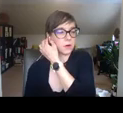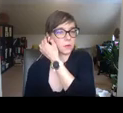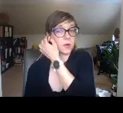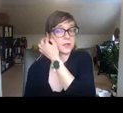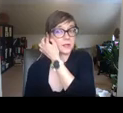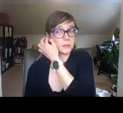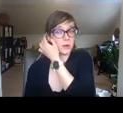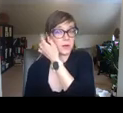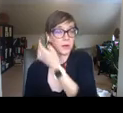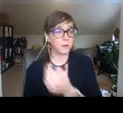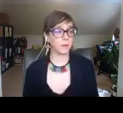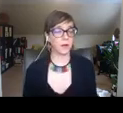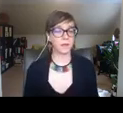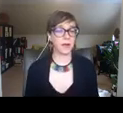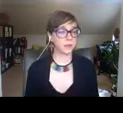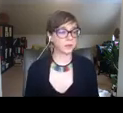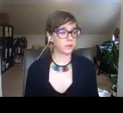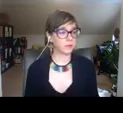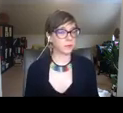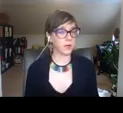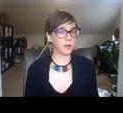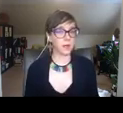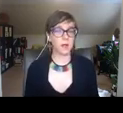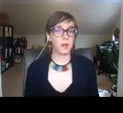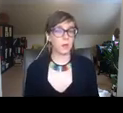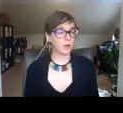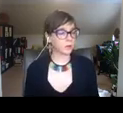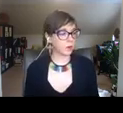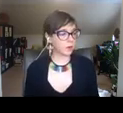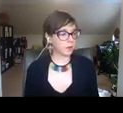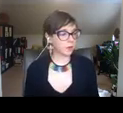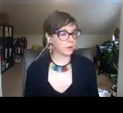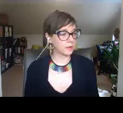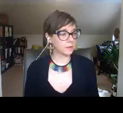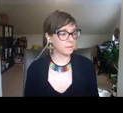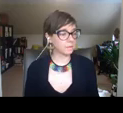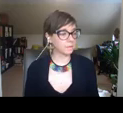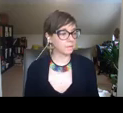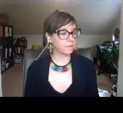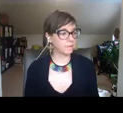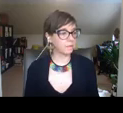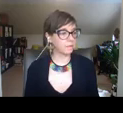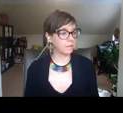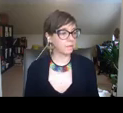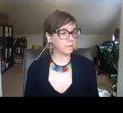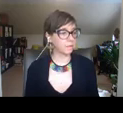of what he said as part of that episode of Brene Brown's podcast.